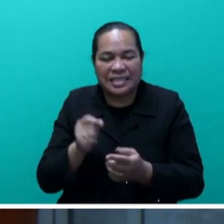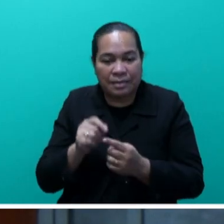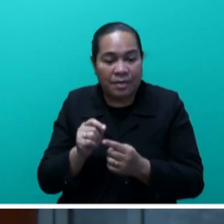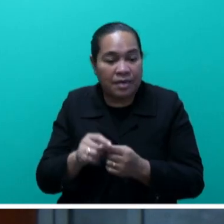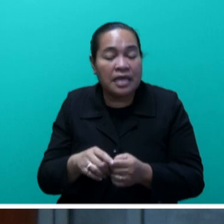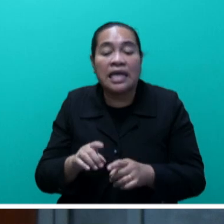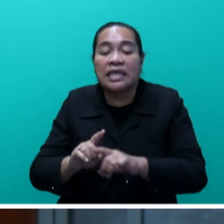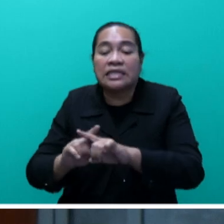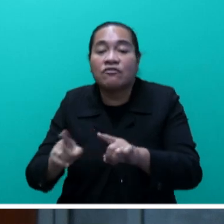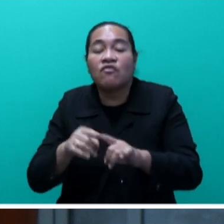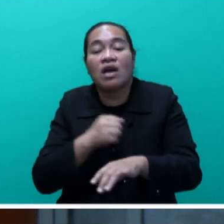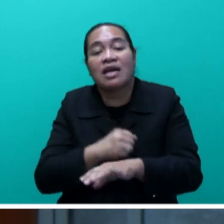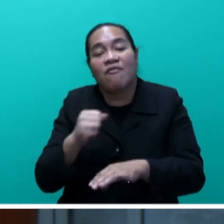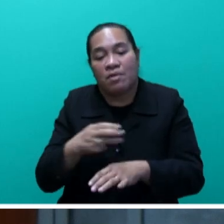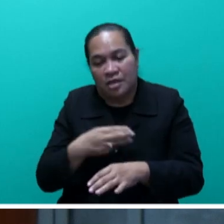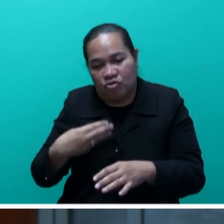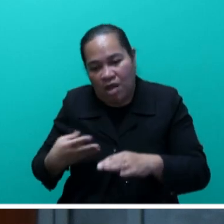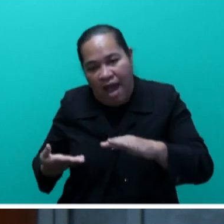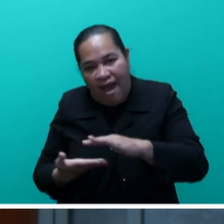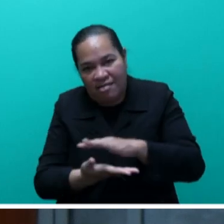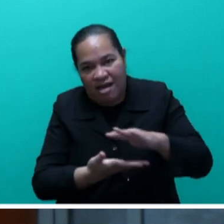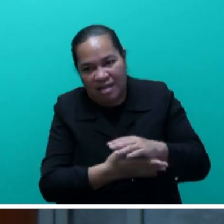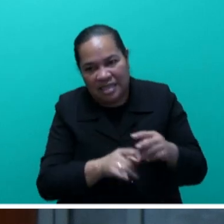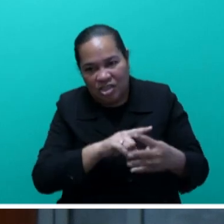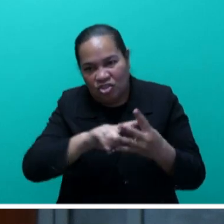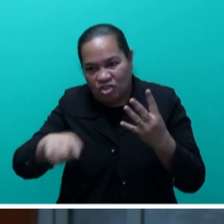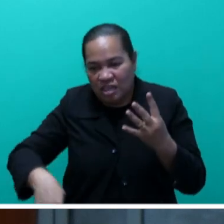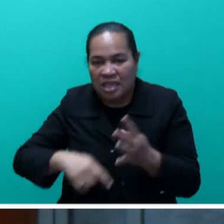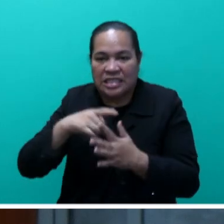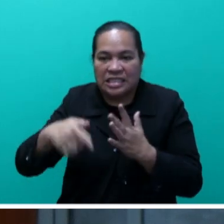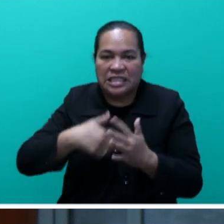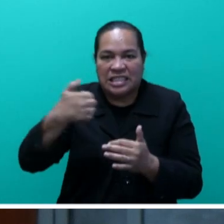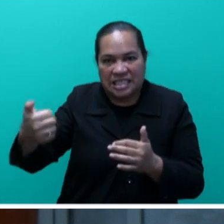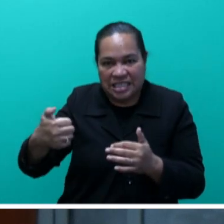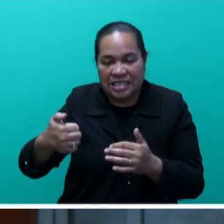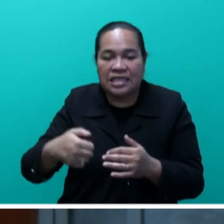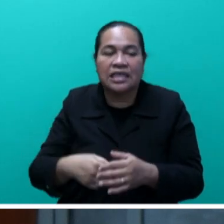government ministries and looking forward to working with these ministries with organizations for